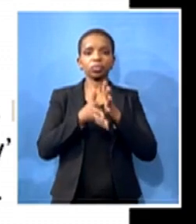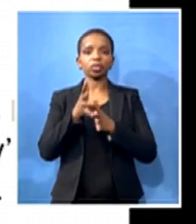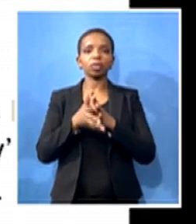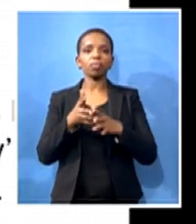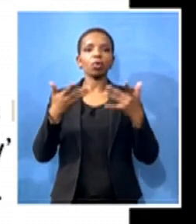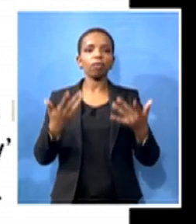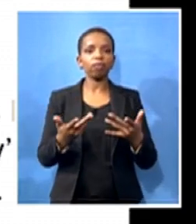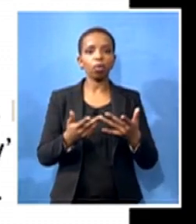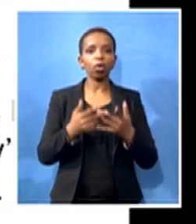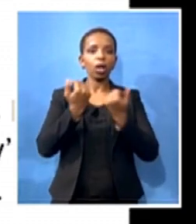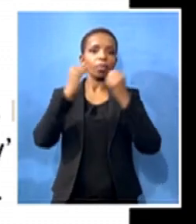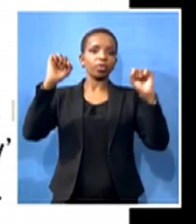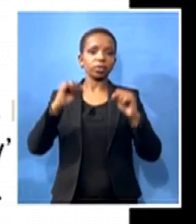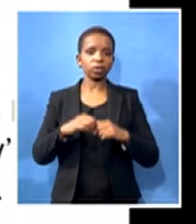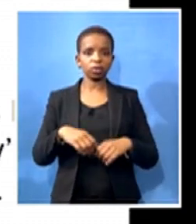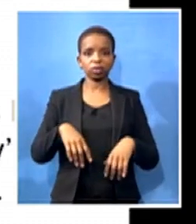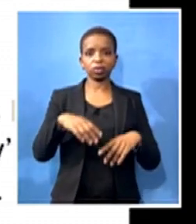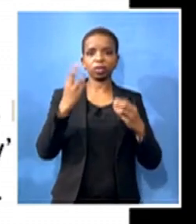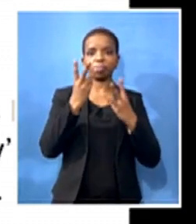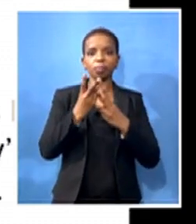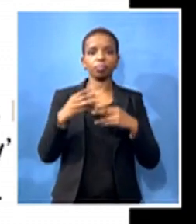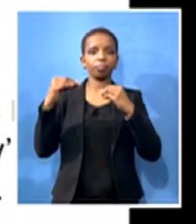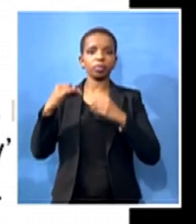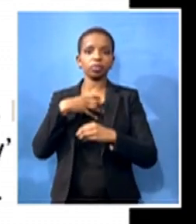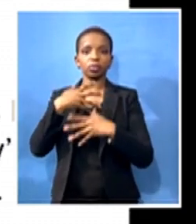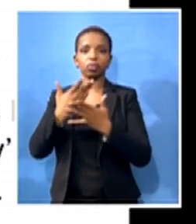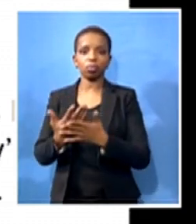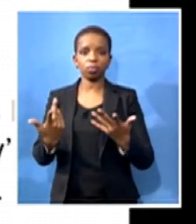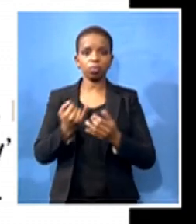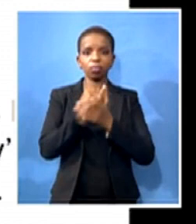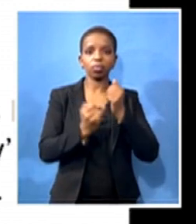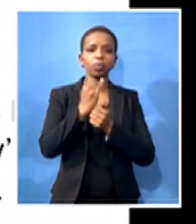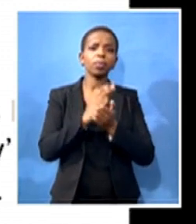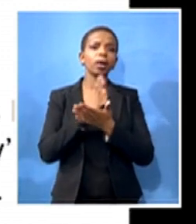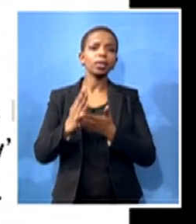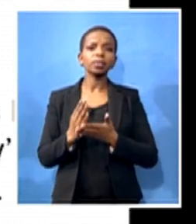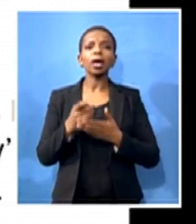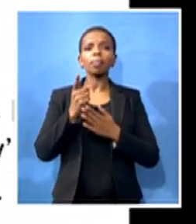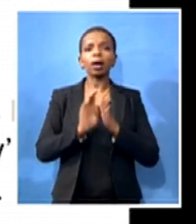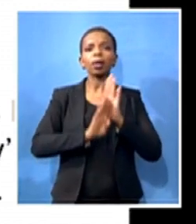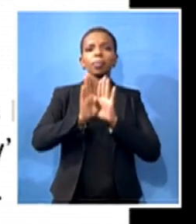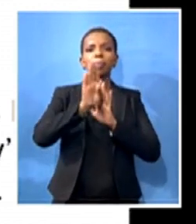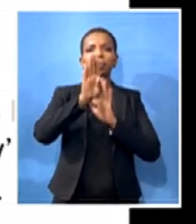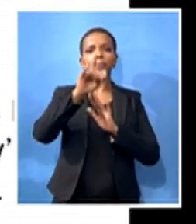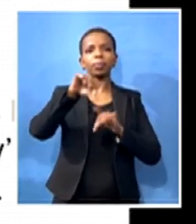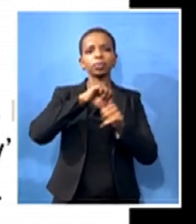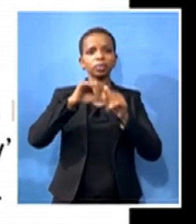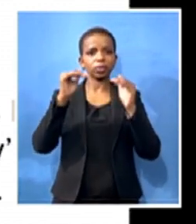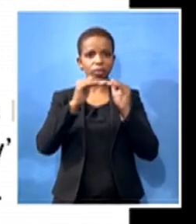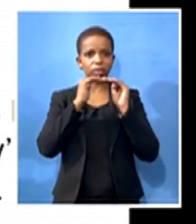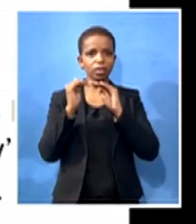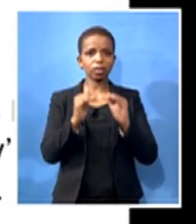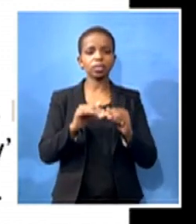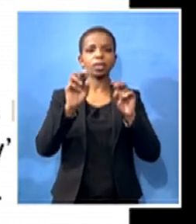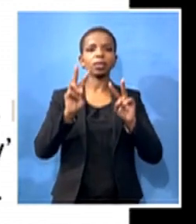don't want to sacrifice their freedoms or rights at all for anyone. And then, of course, some would be looking